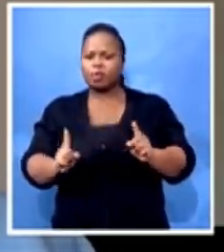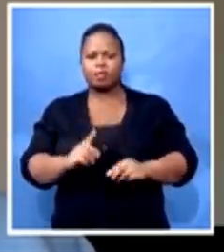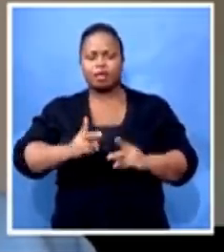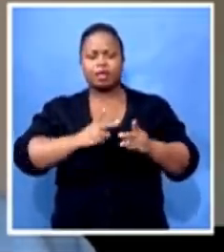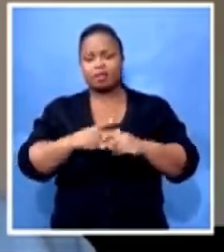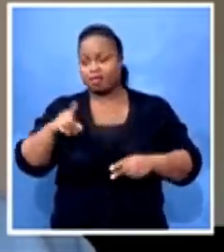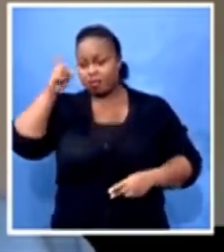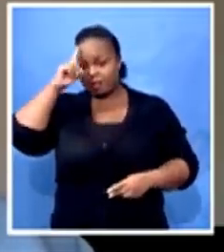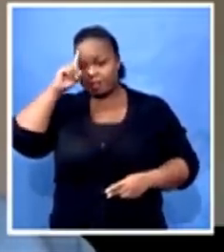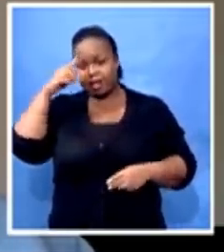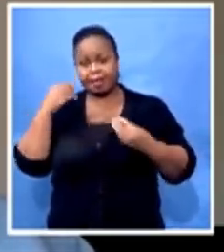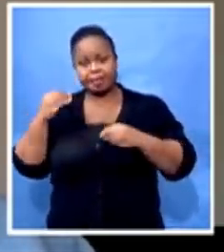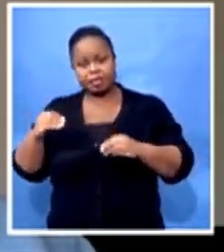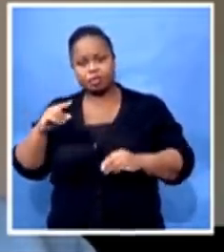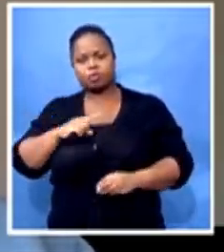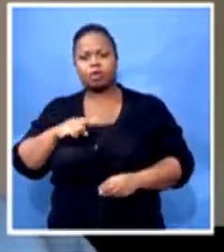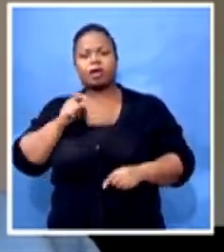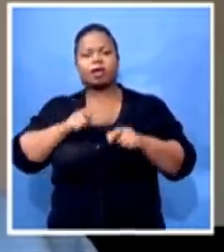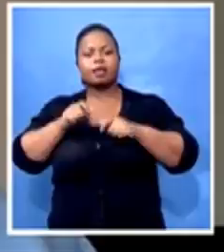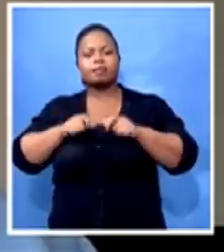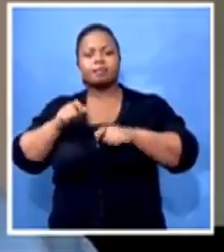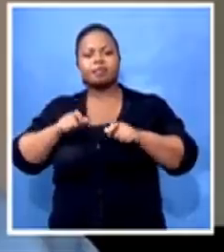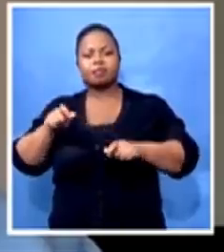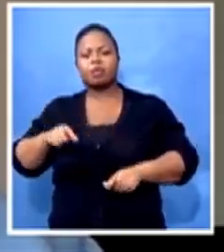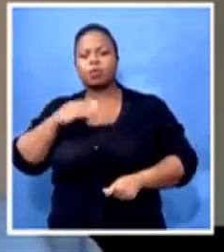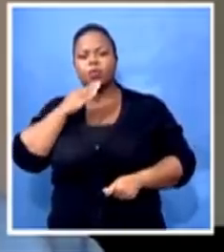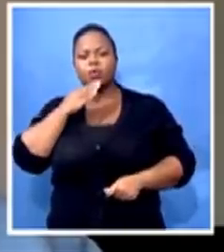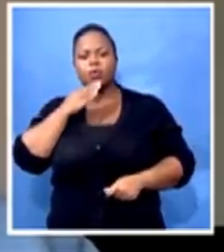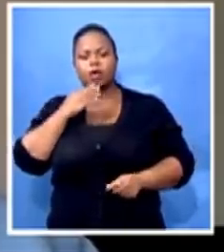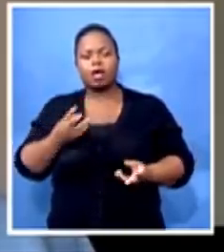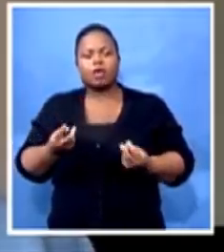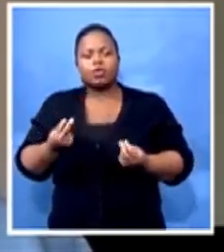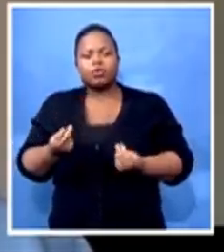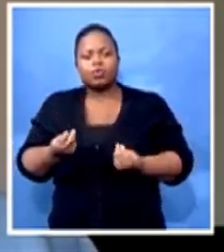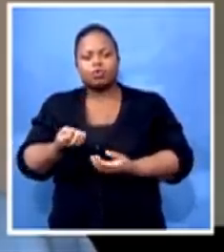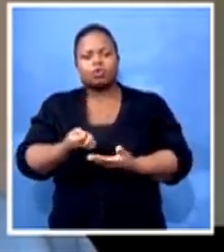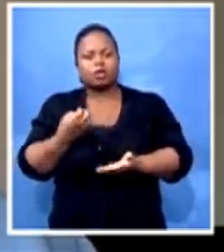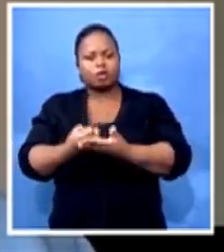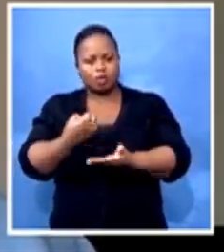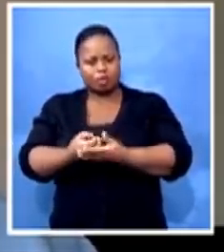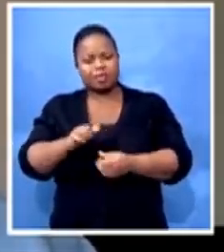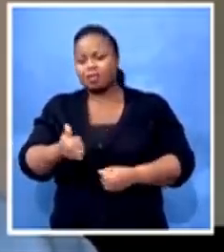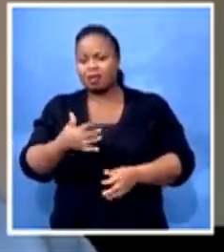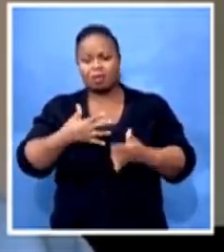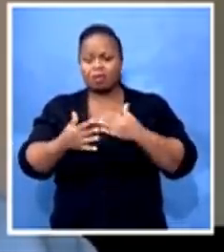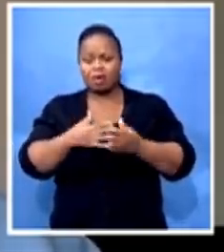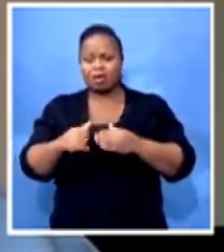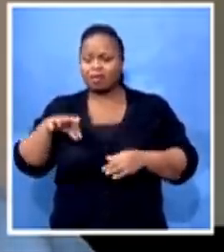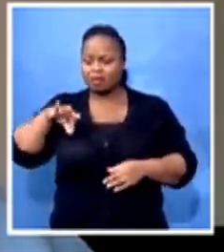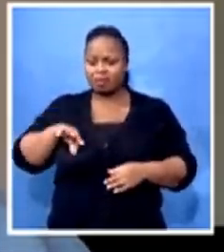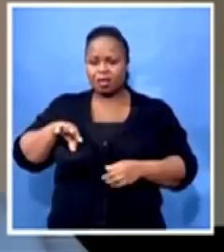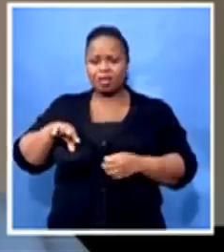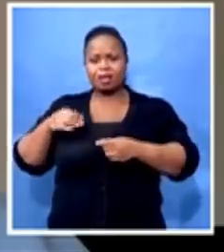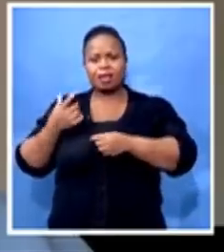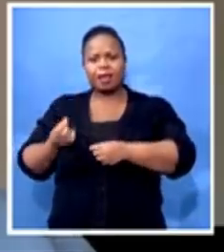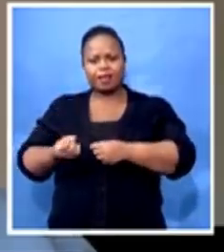people that are new into the economy, and therefore whatever income that they earn, they spend in the economy, and the